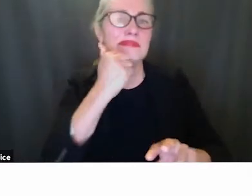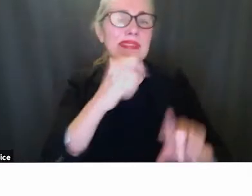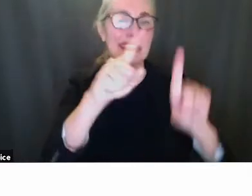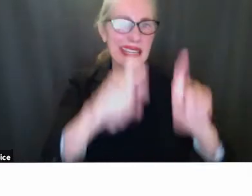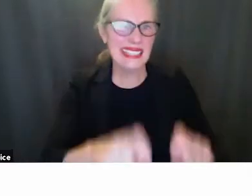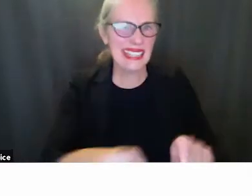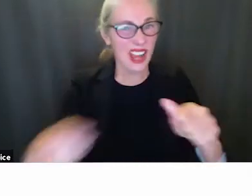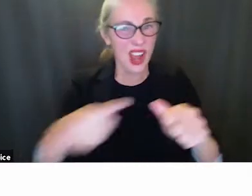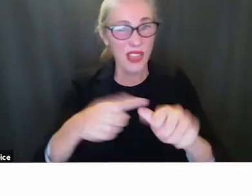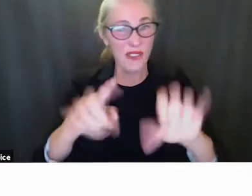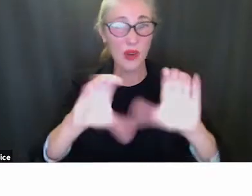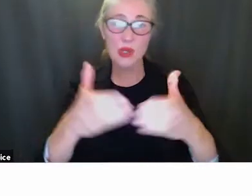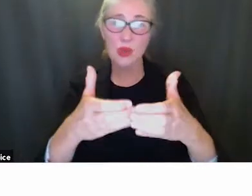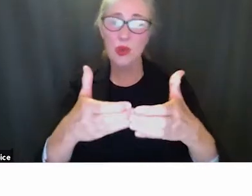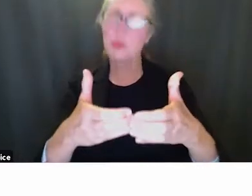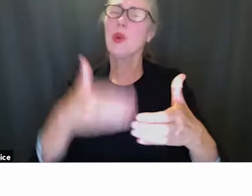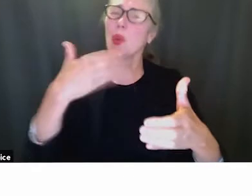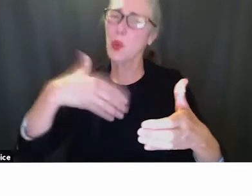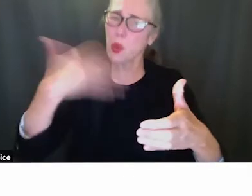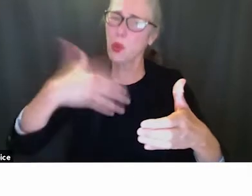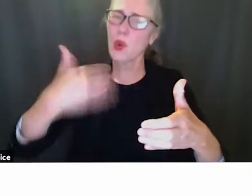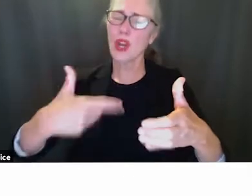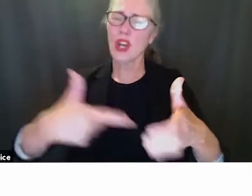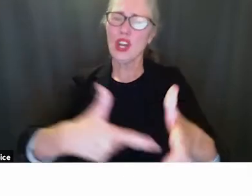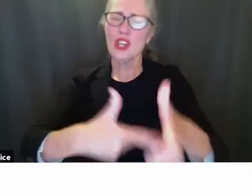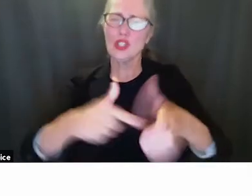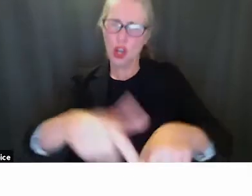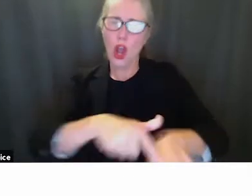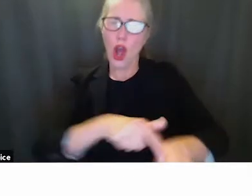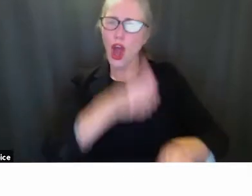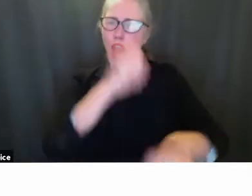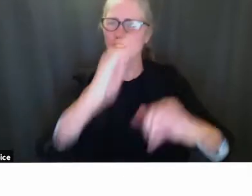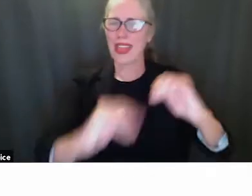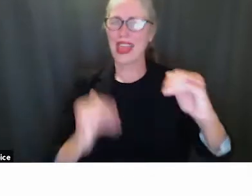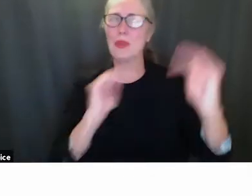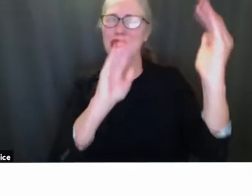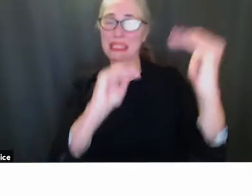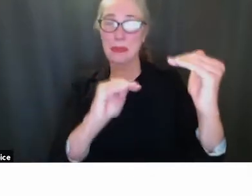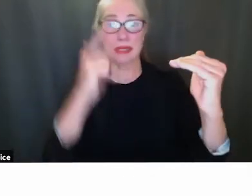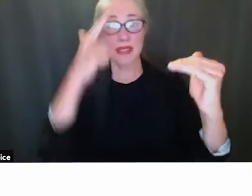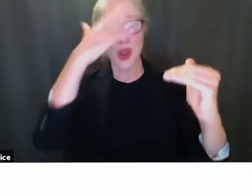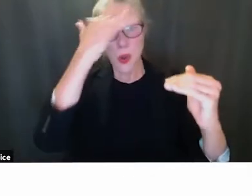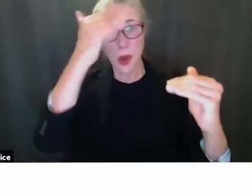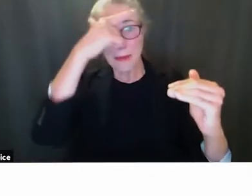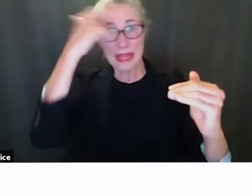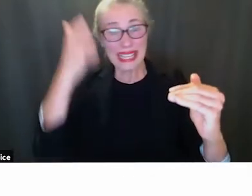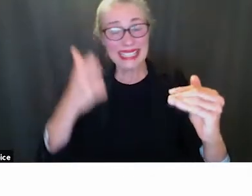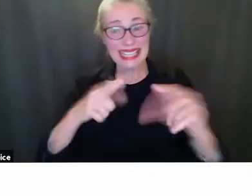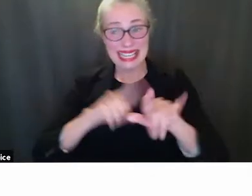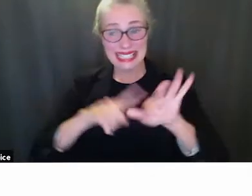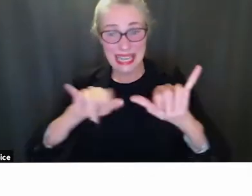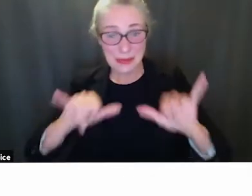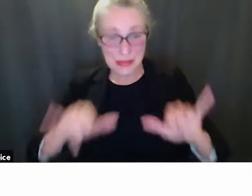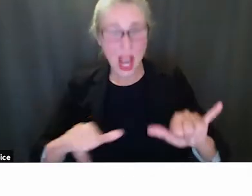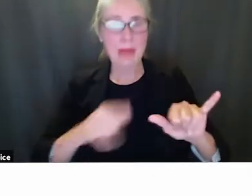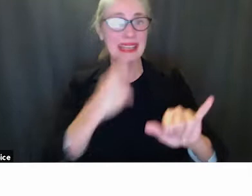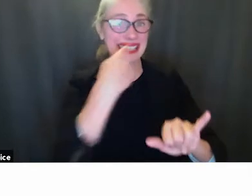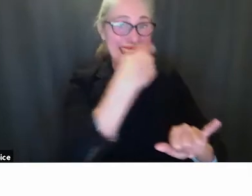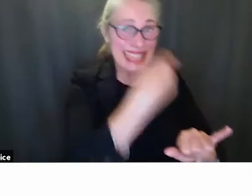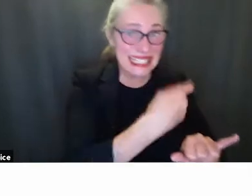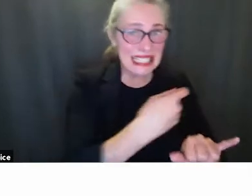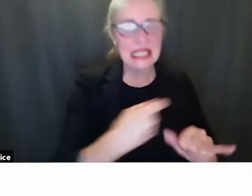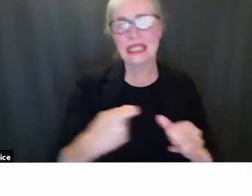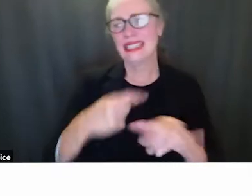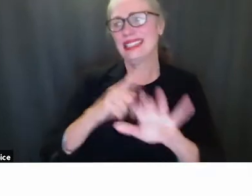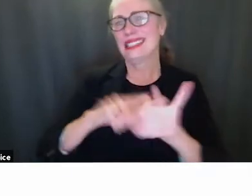because at the same time the schools were testing, we were also working with families to sign them up in the CDPH